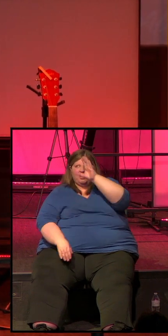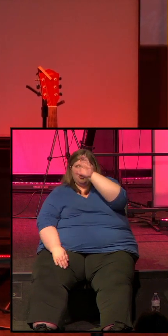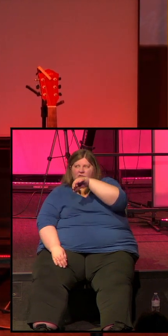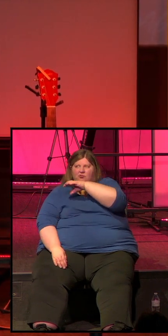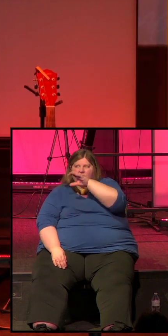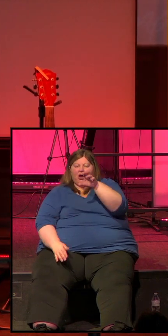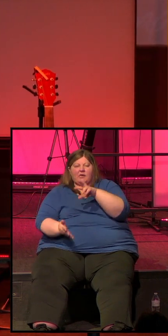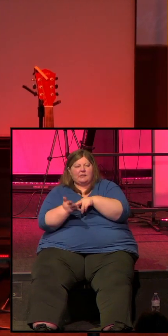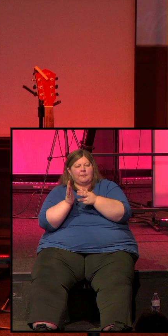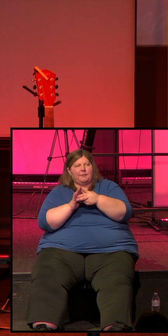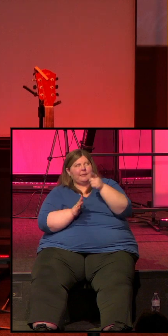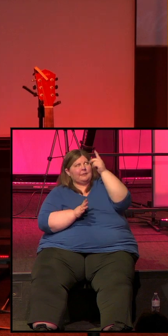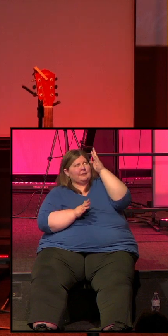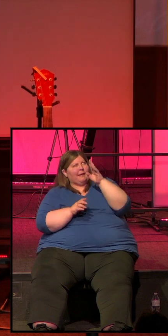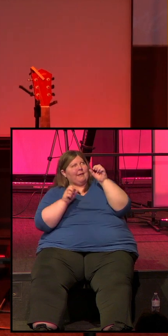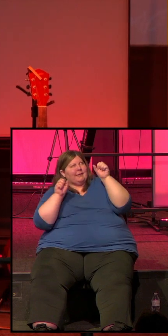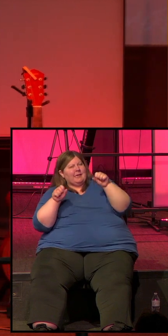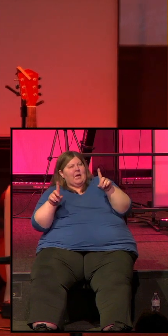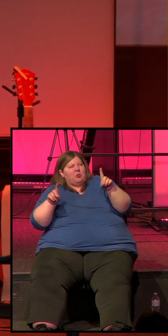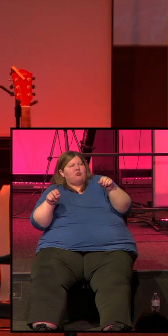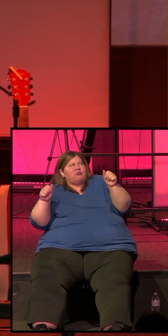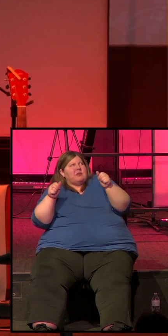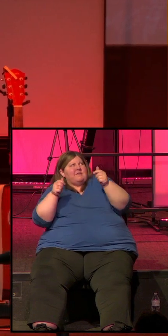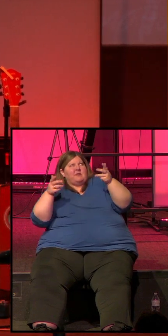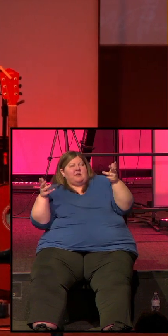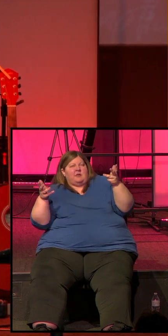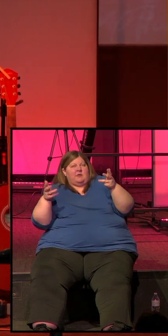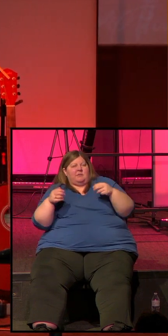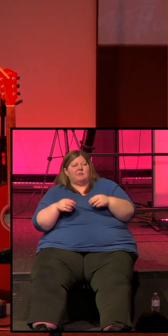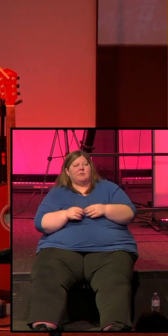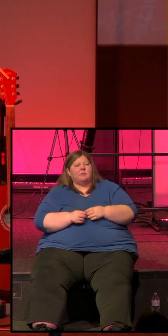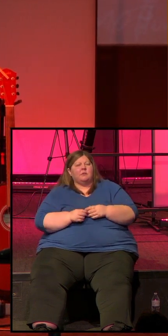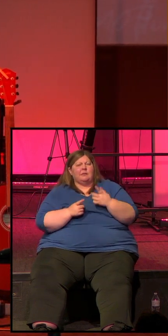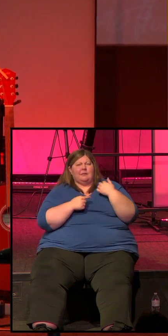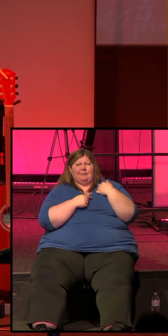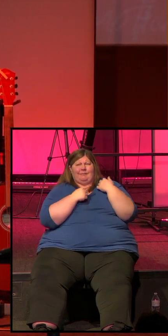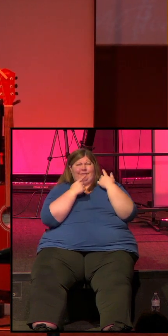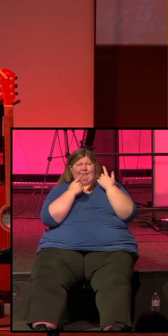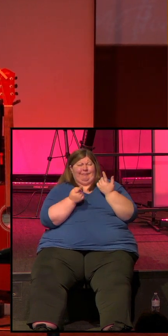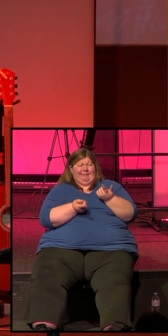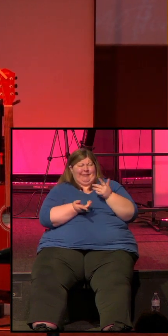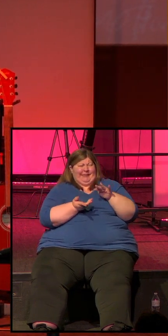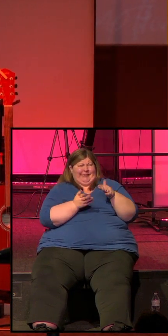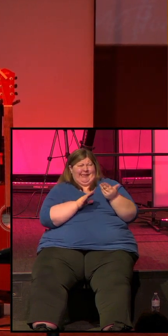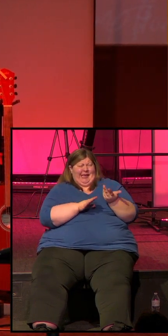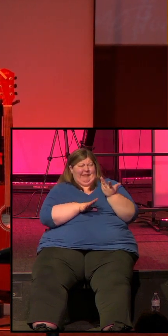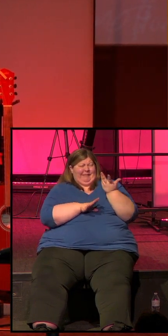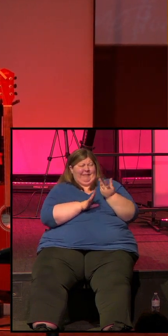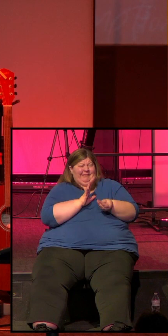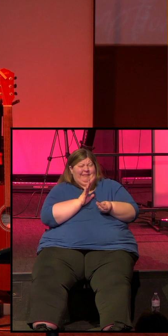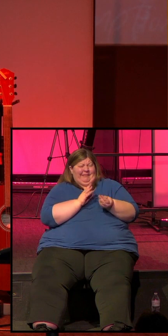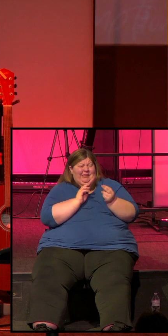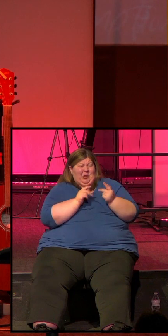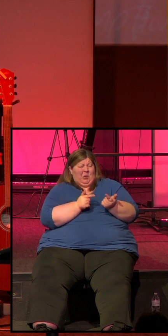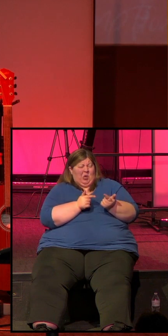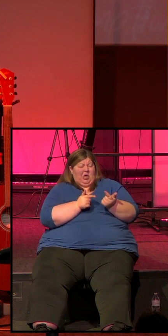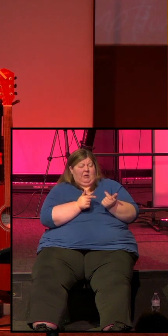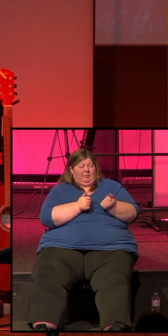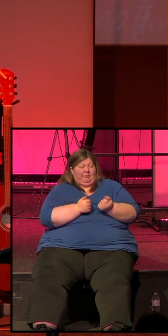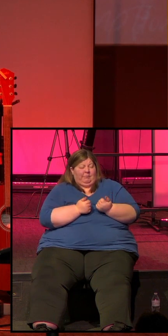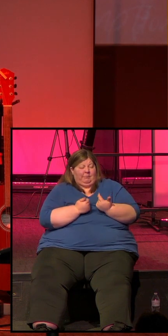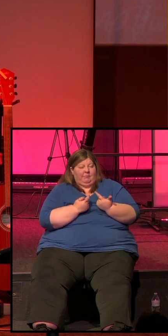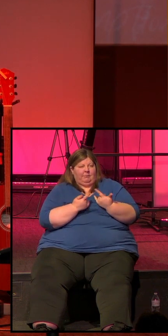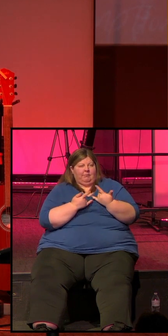do. That God takes dead things and he brings them back to life. So let's talk about our